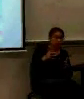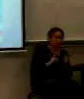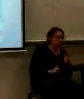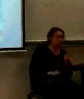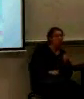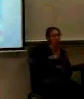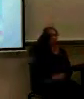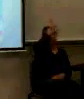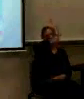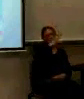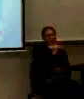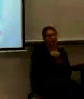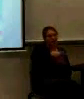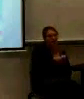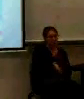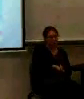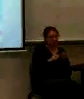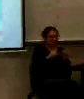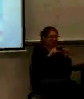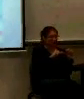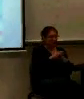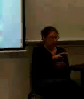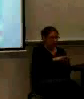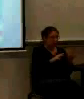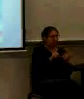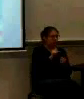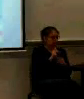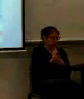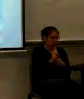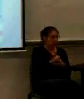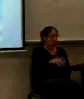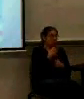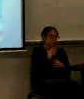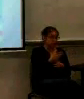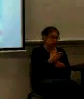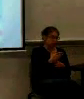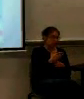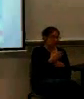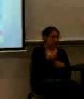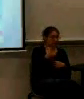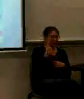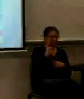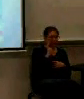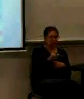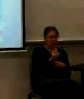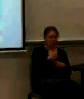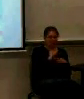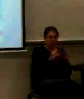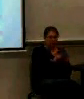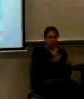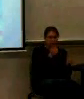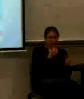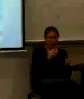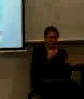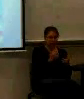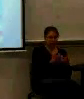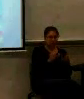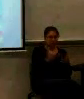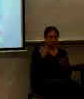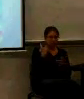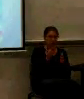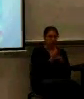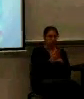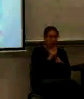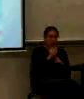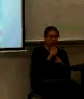the water up out of the bottom and continues to mix the lake. So I think they've got this solved, because they've got a number of these throughout